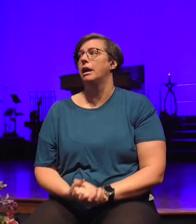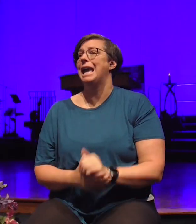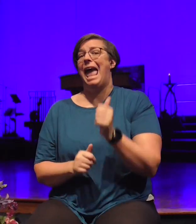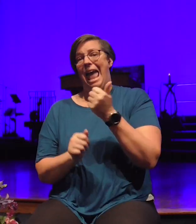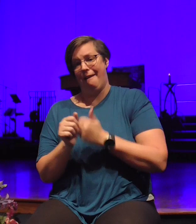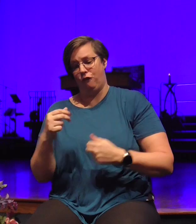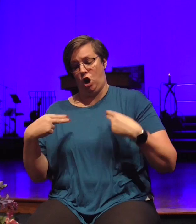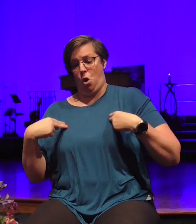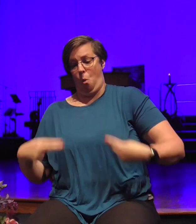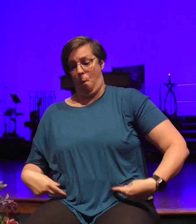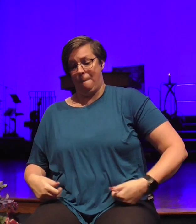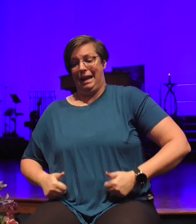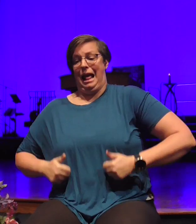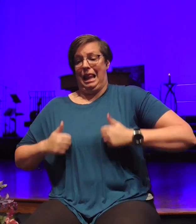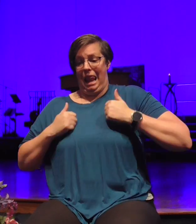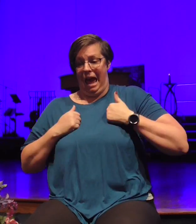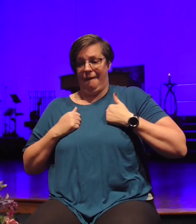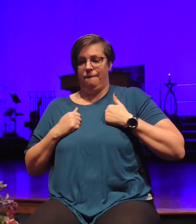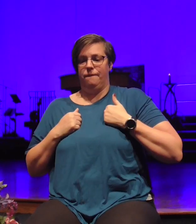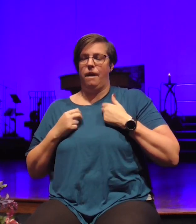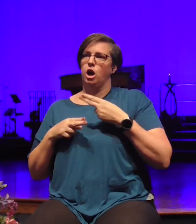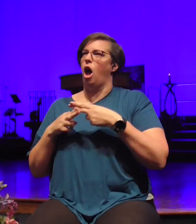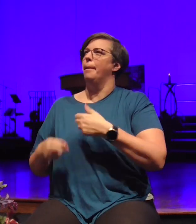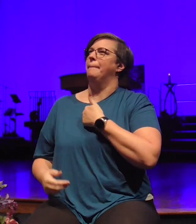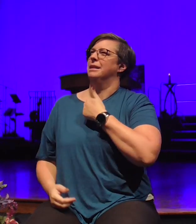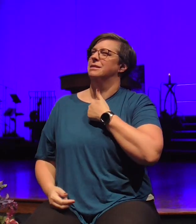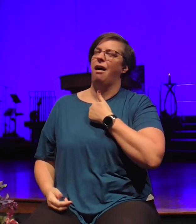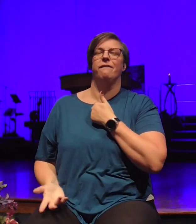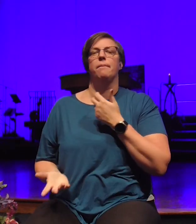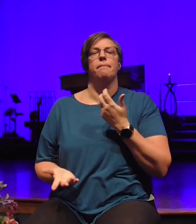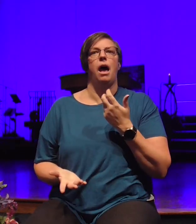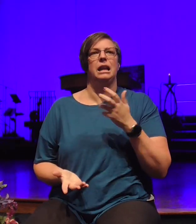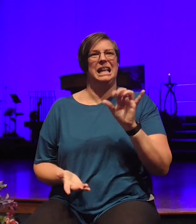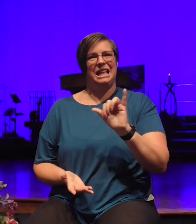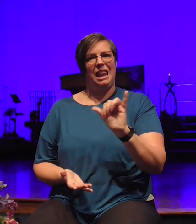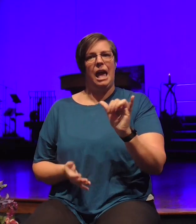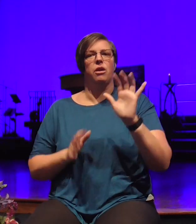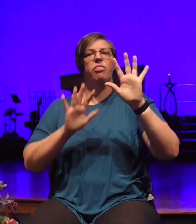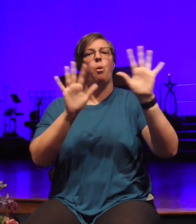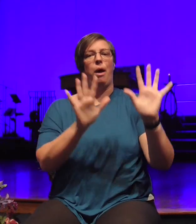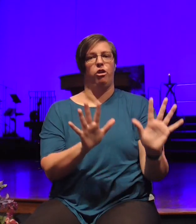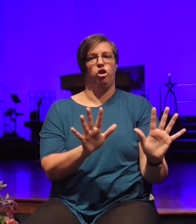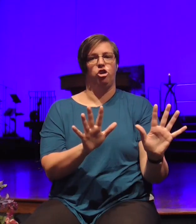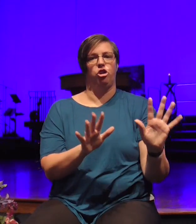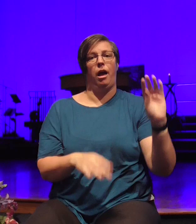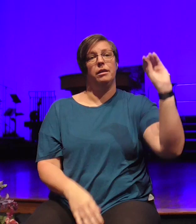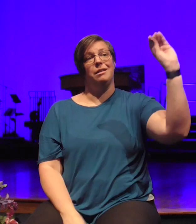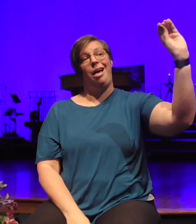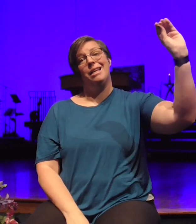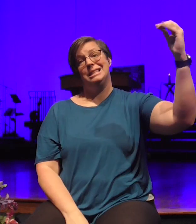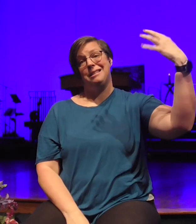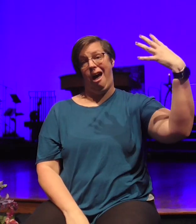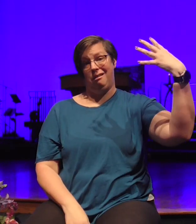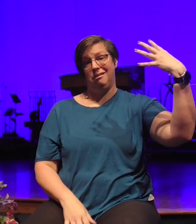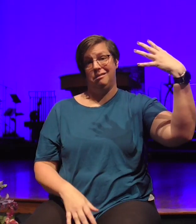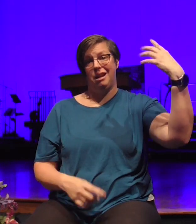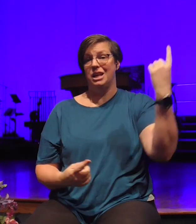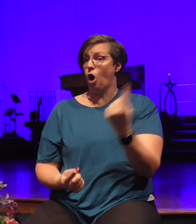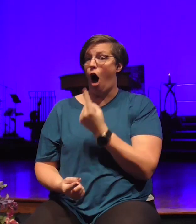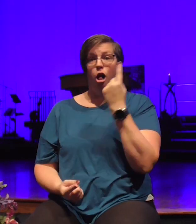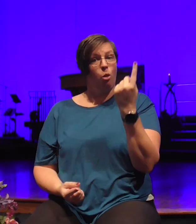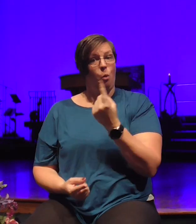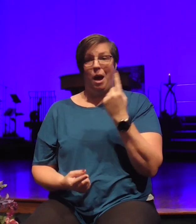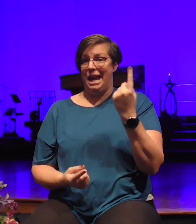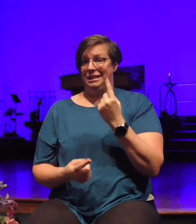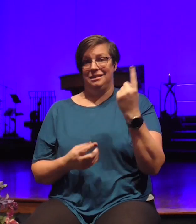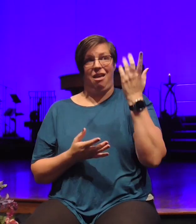from myself, I've used this example a lot, it's like the weather. The sun on our planet is always shining. We don't lose